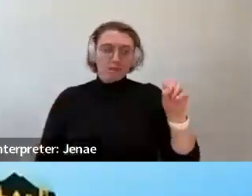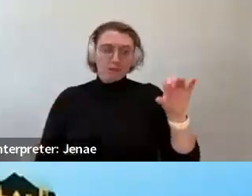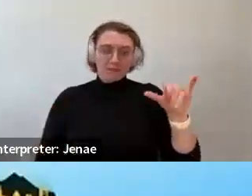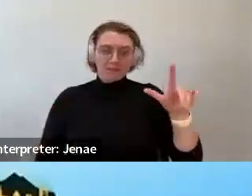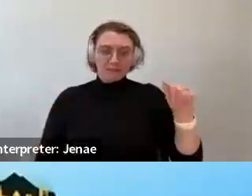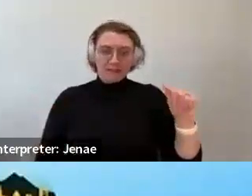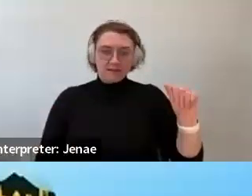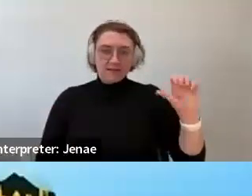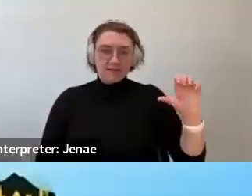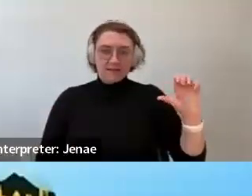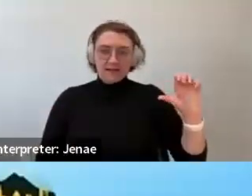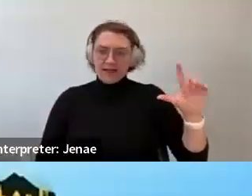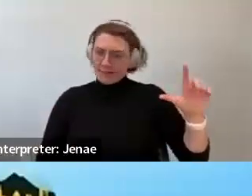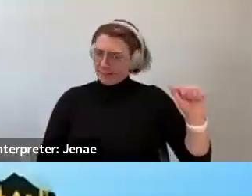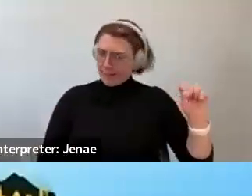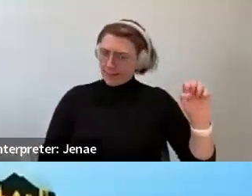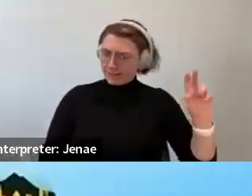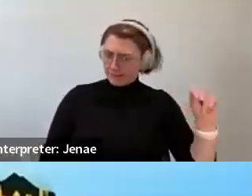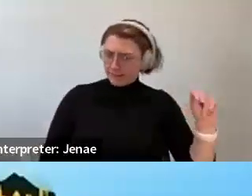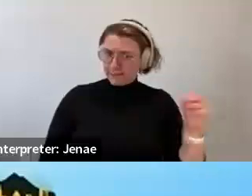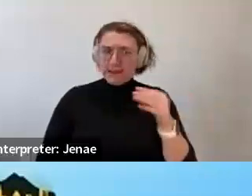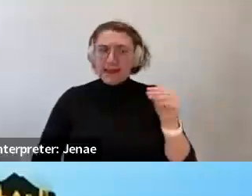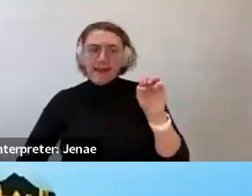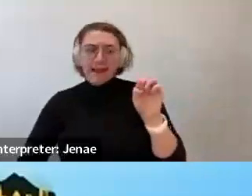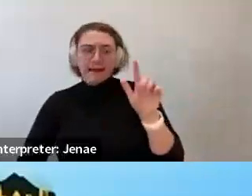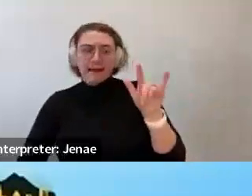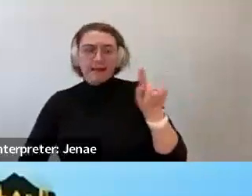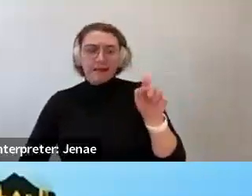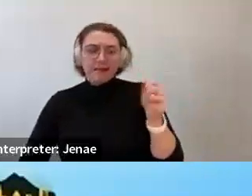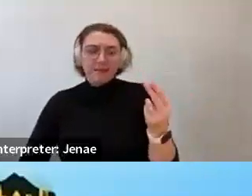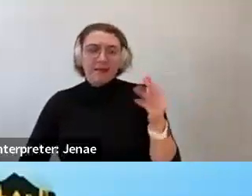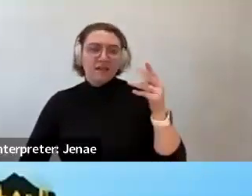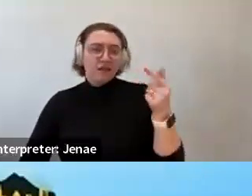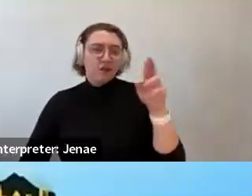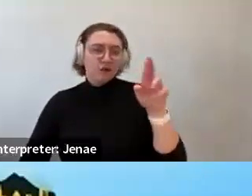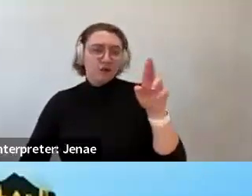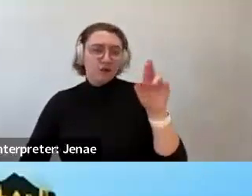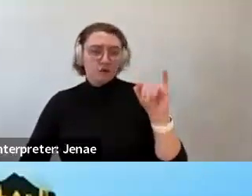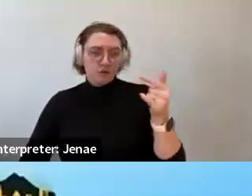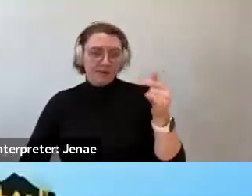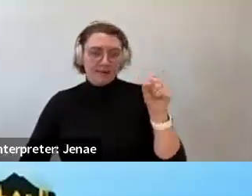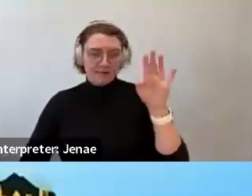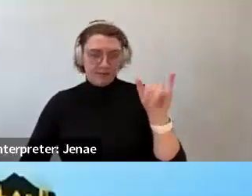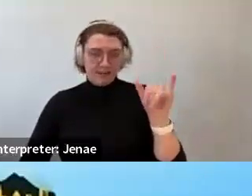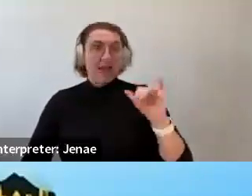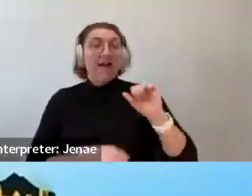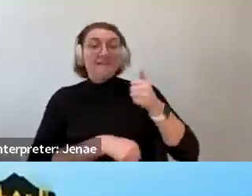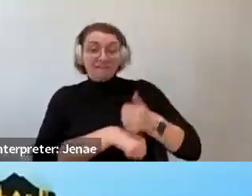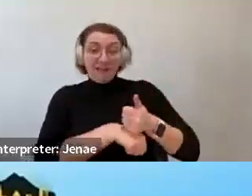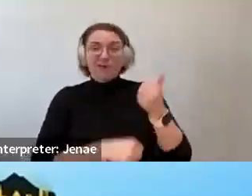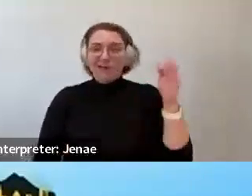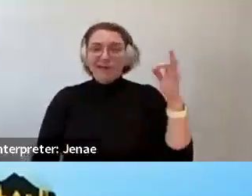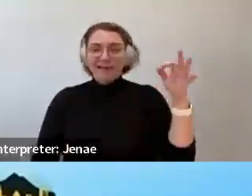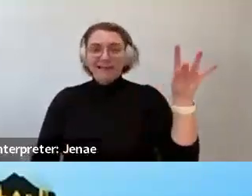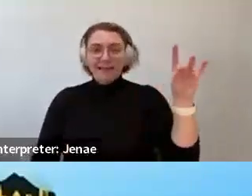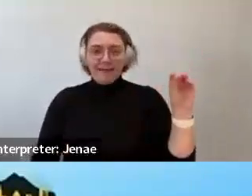is one of the project coordinators, and Elizabeth Grisby. So Valor is a program that was founded in 1980.